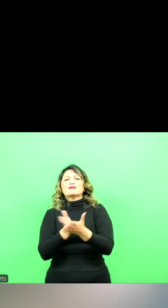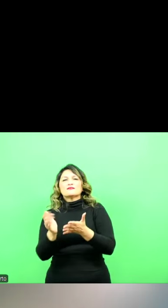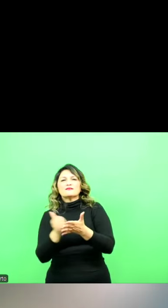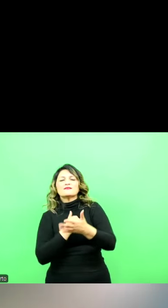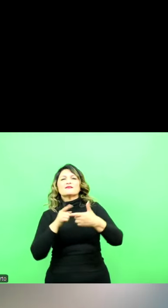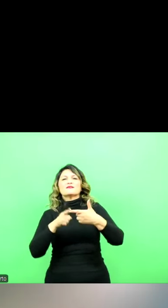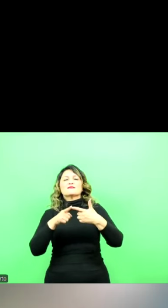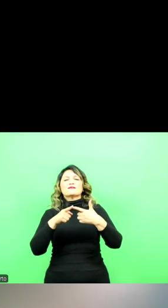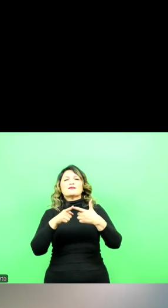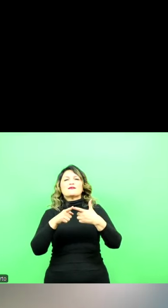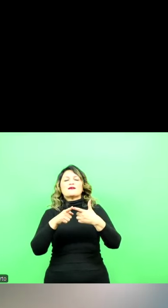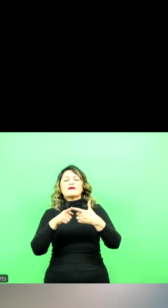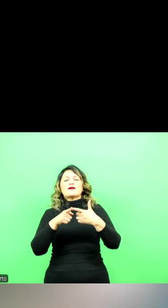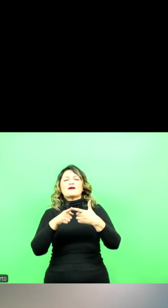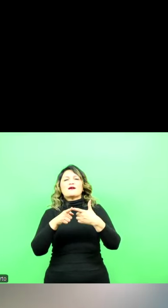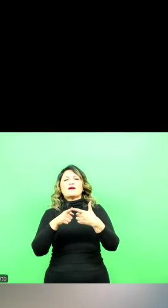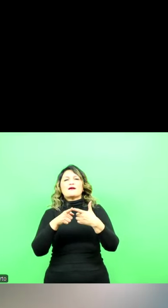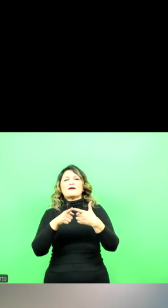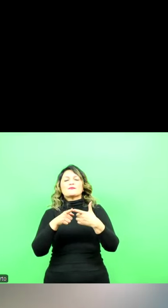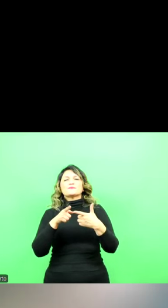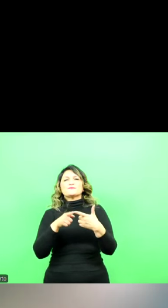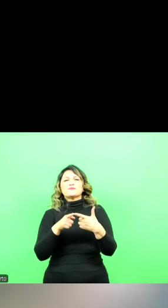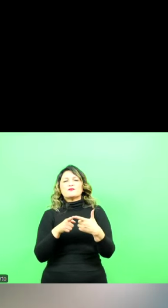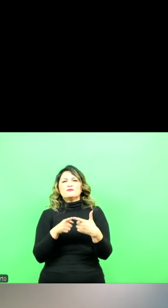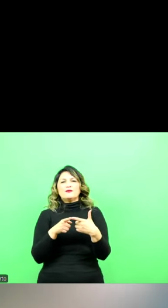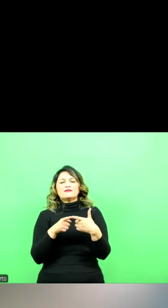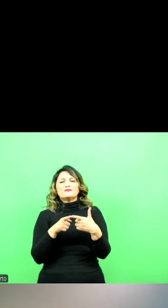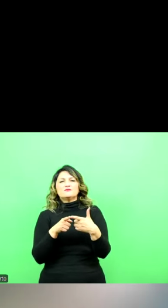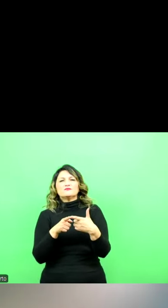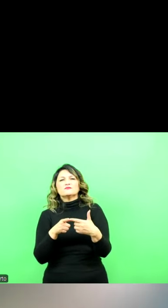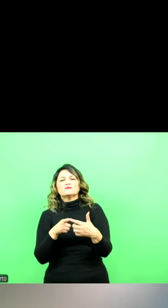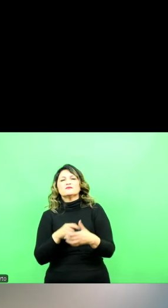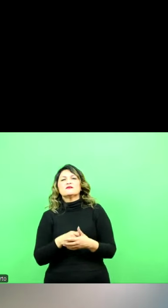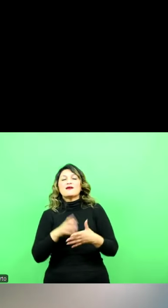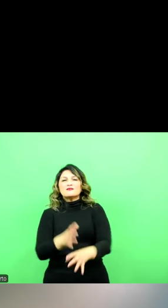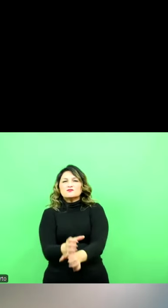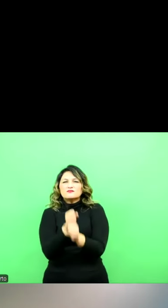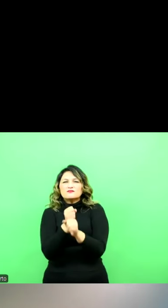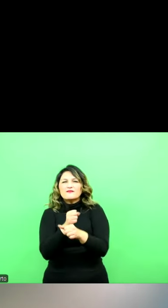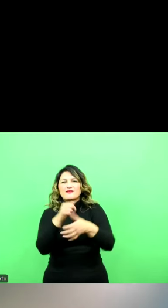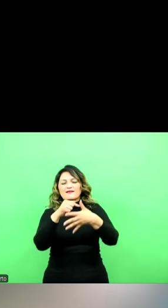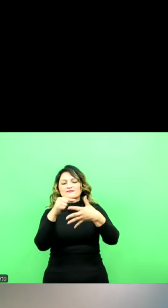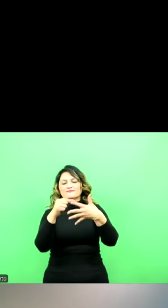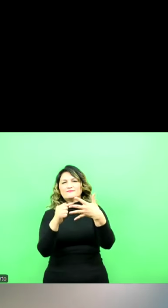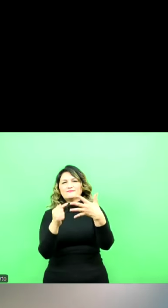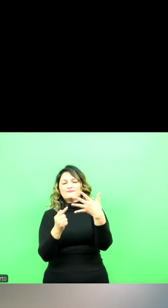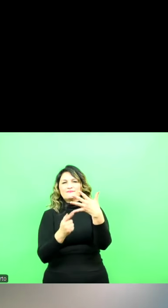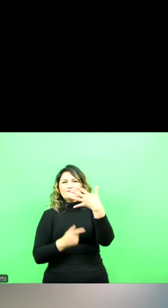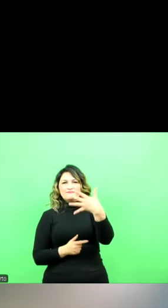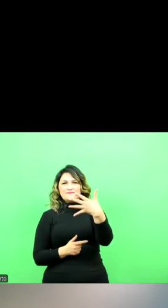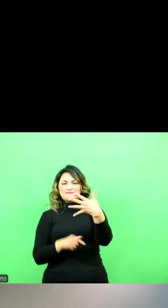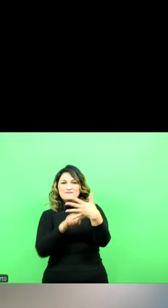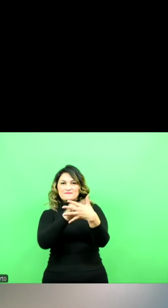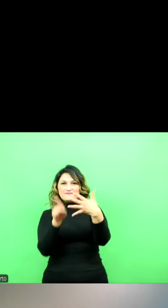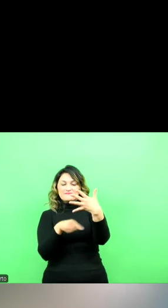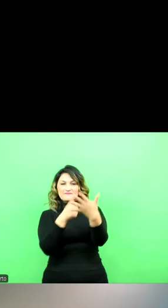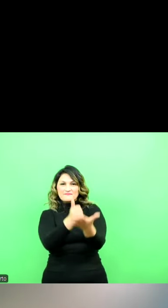availability, and accessibility, all in order to materialize the right to